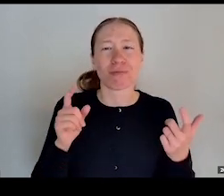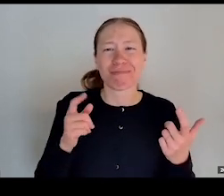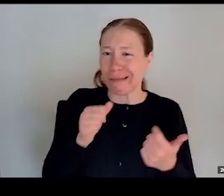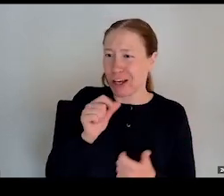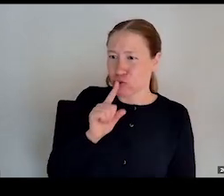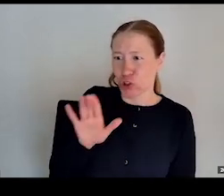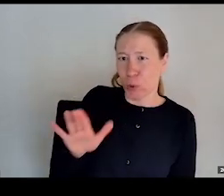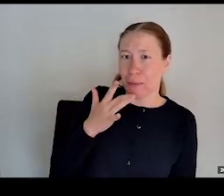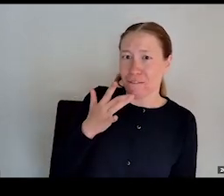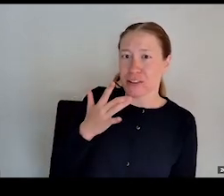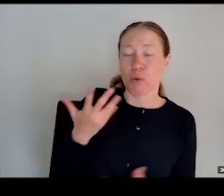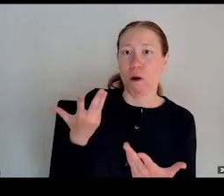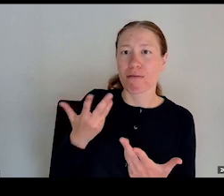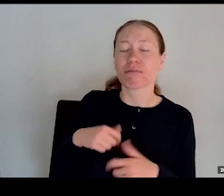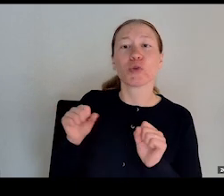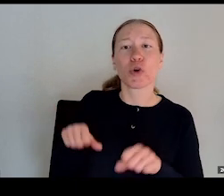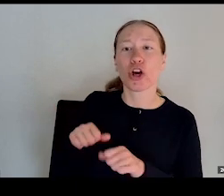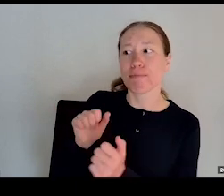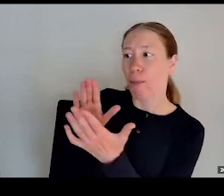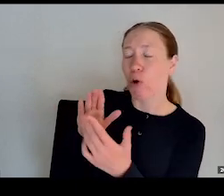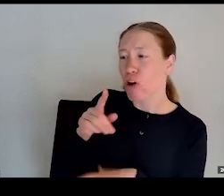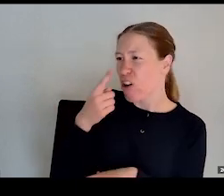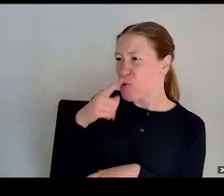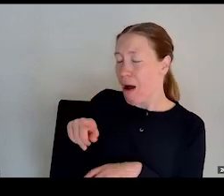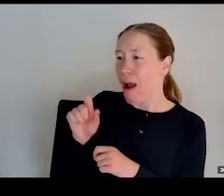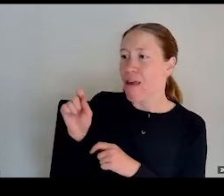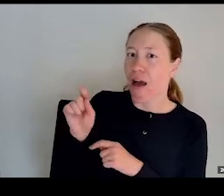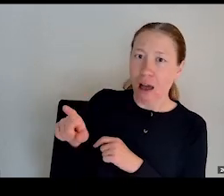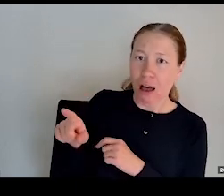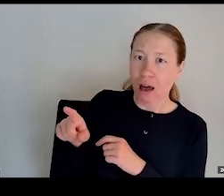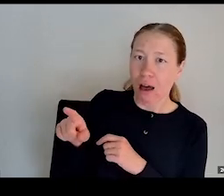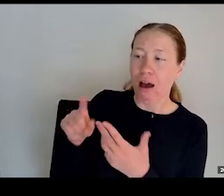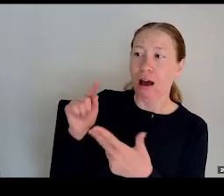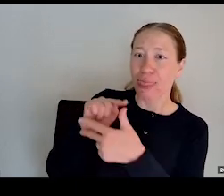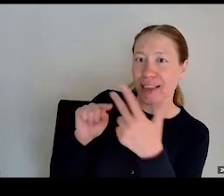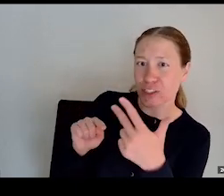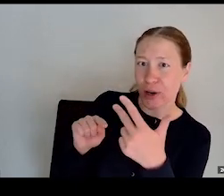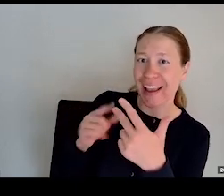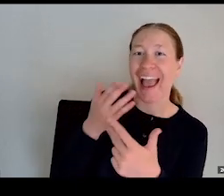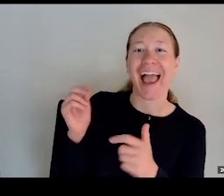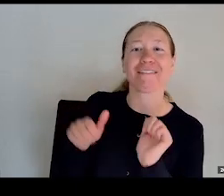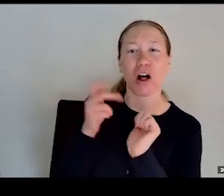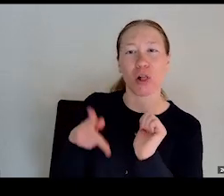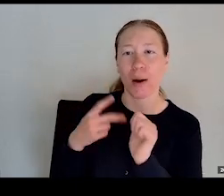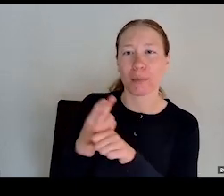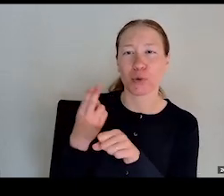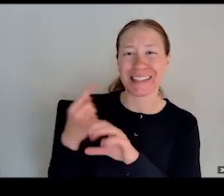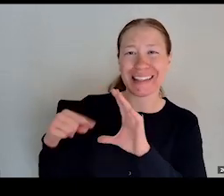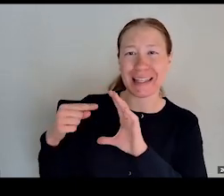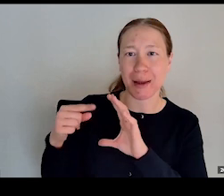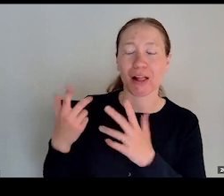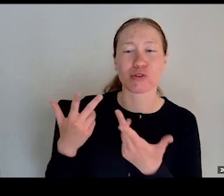modalities. So maybe you have that quick conversation after the meeting, but also do a follow-up email to ensure that there's recall, carryover, and